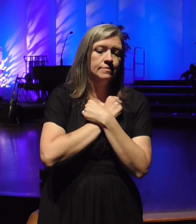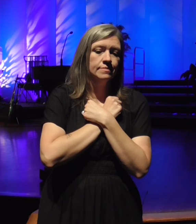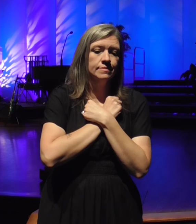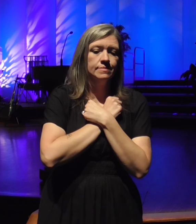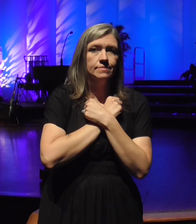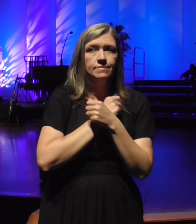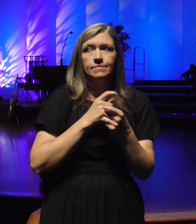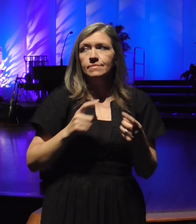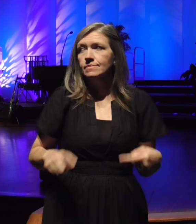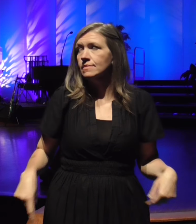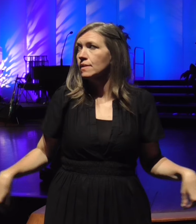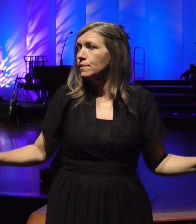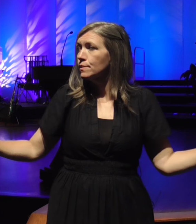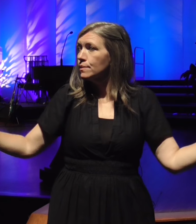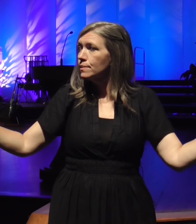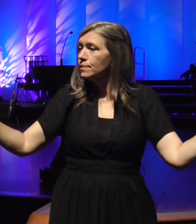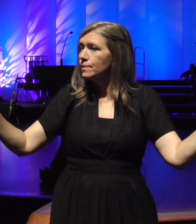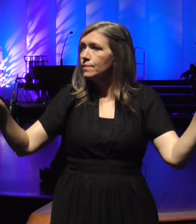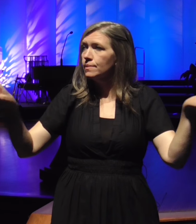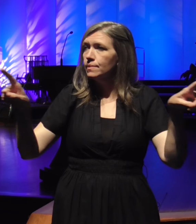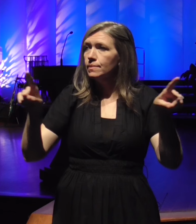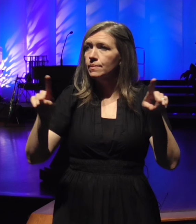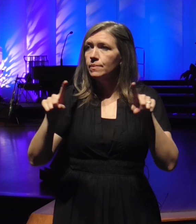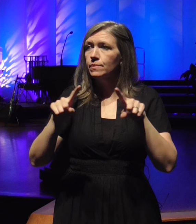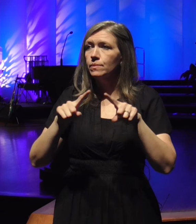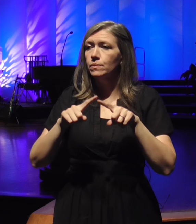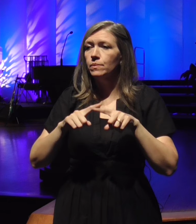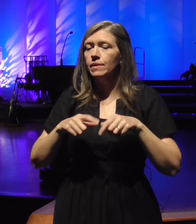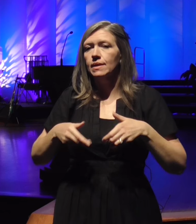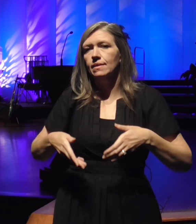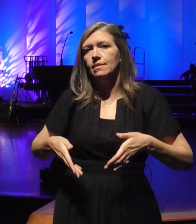We let the love.